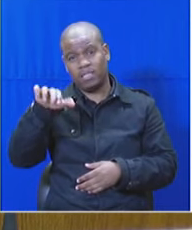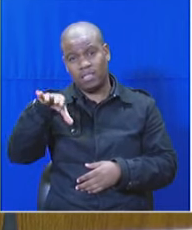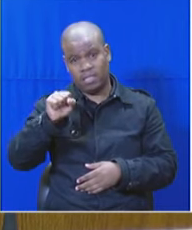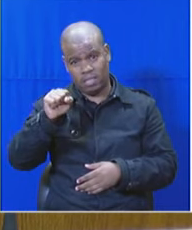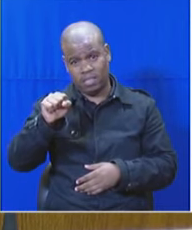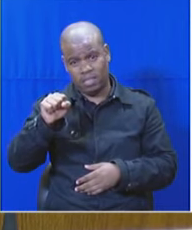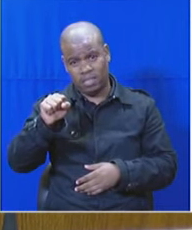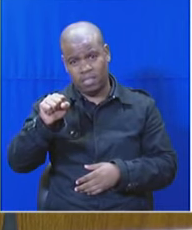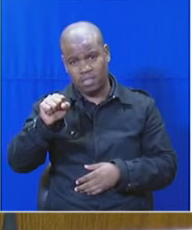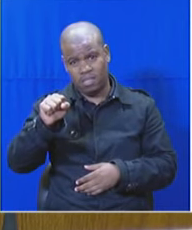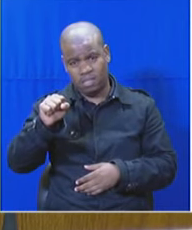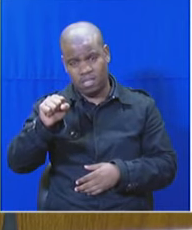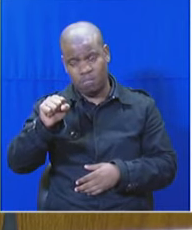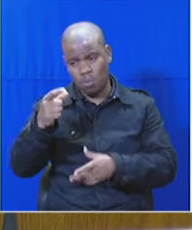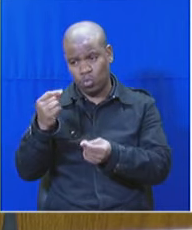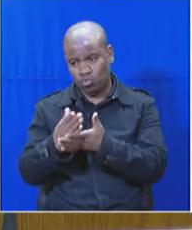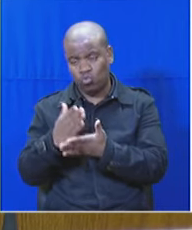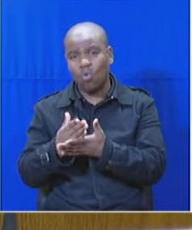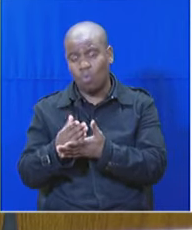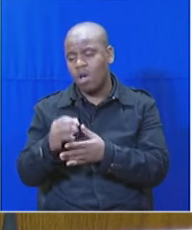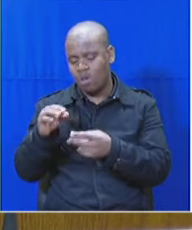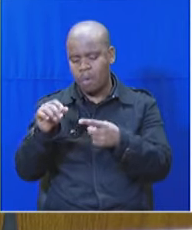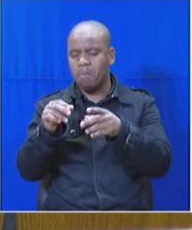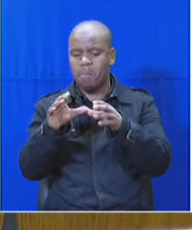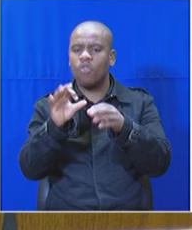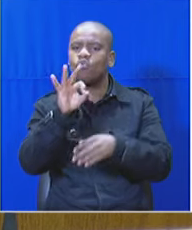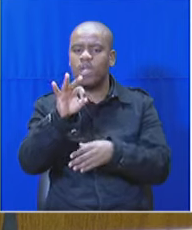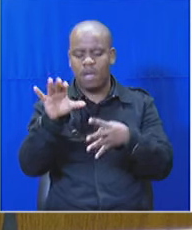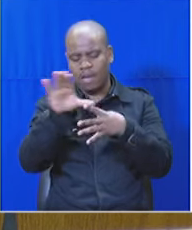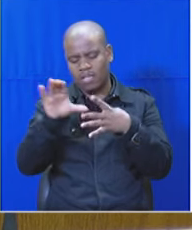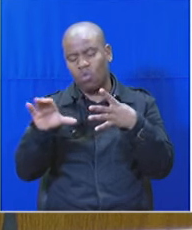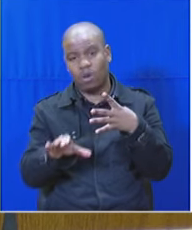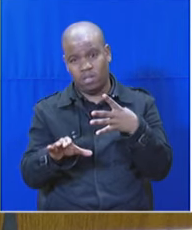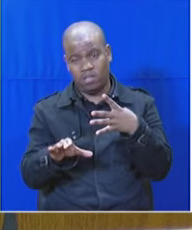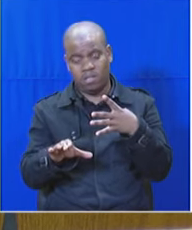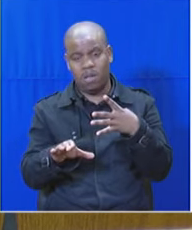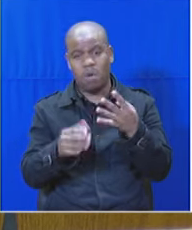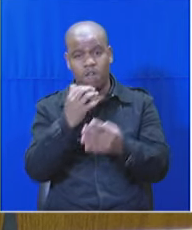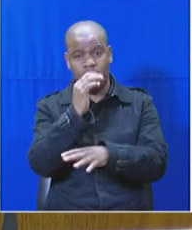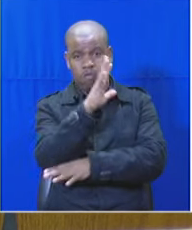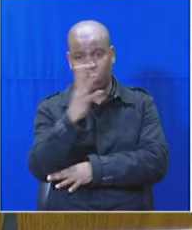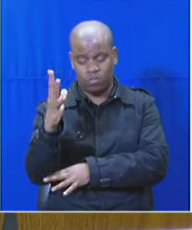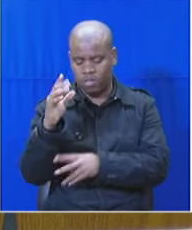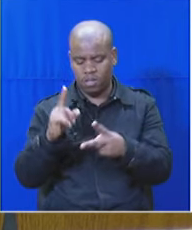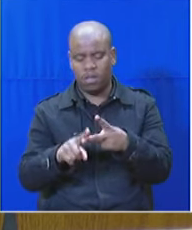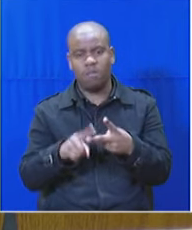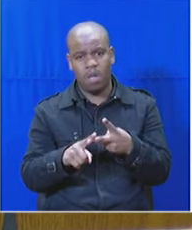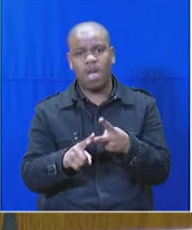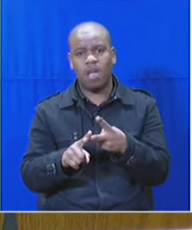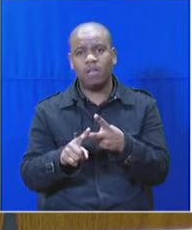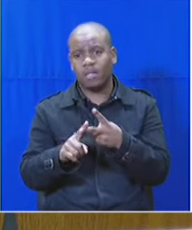SONA, which will be applicable to 3 categories of land use: forestry, game farms, and renewable